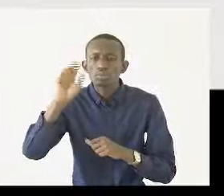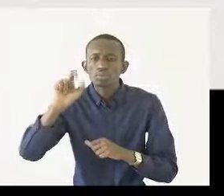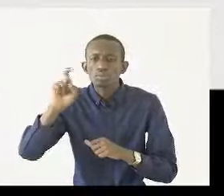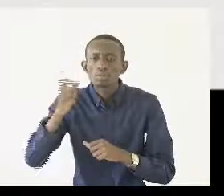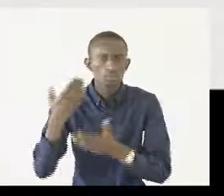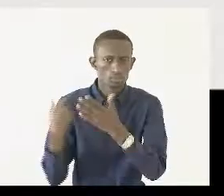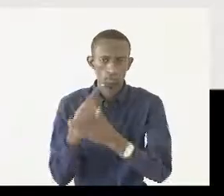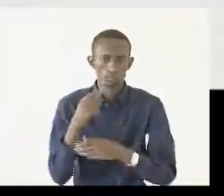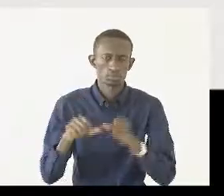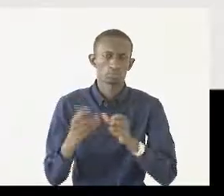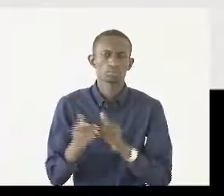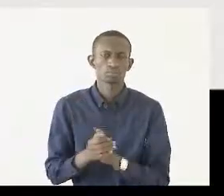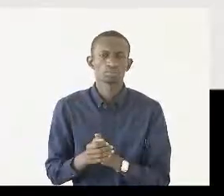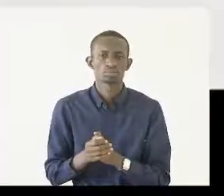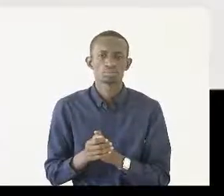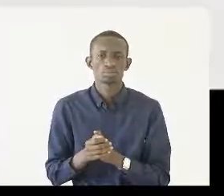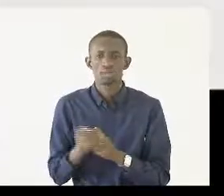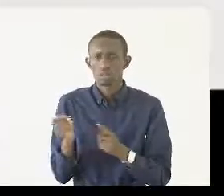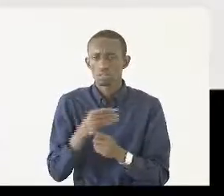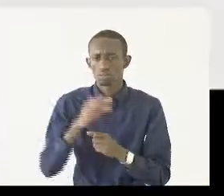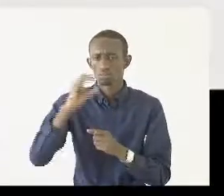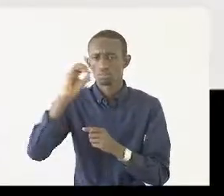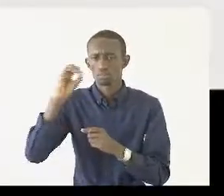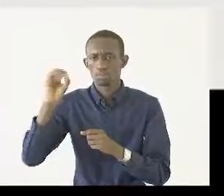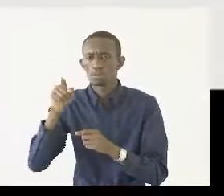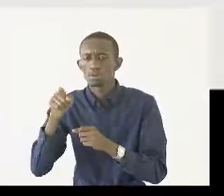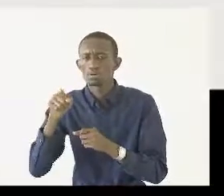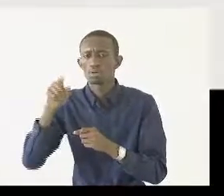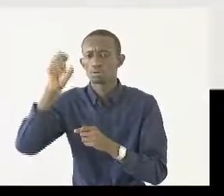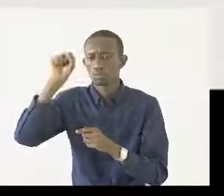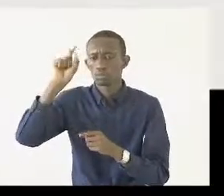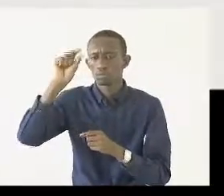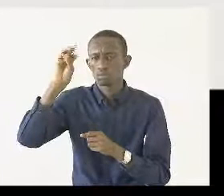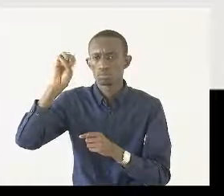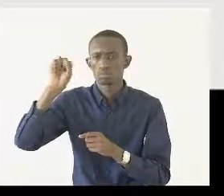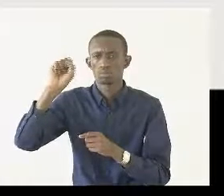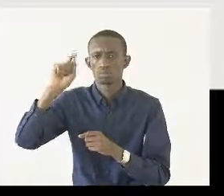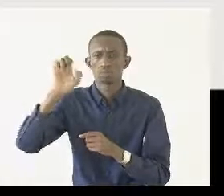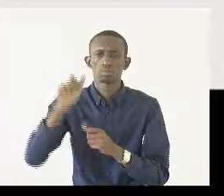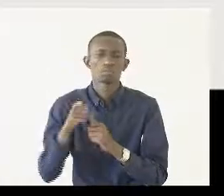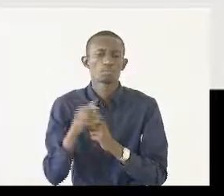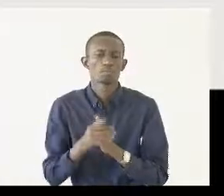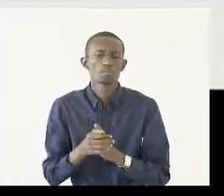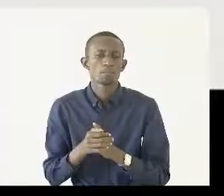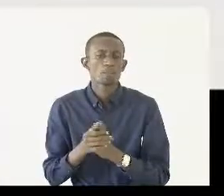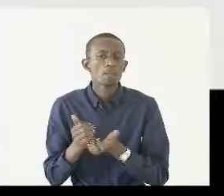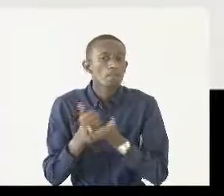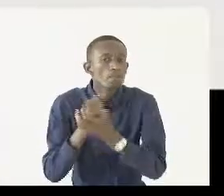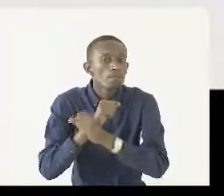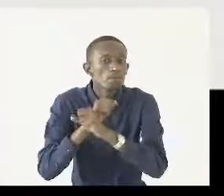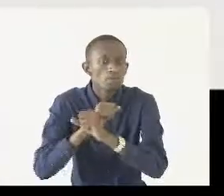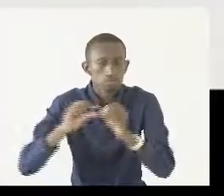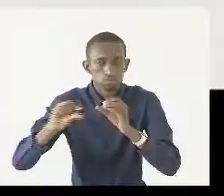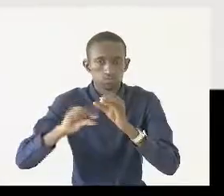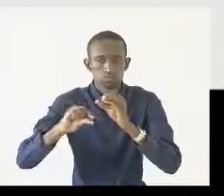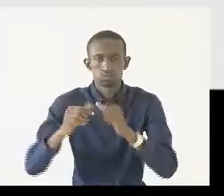Then these are the stomata, which are protected by guard cells. This is a guard cell. This is another